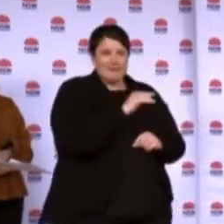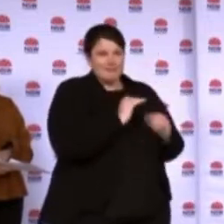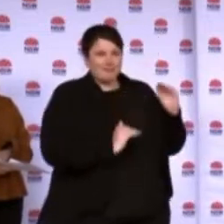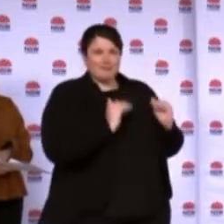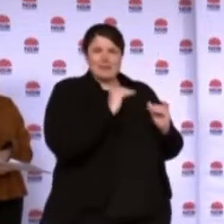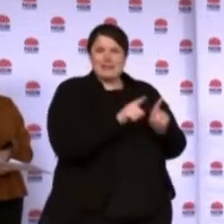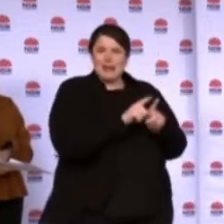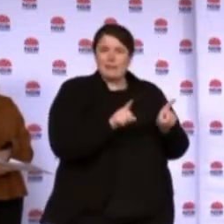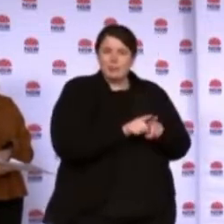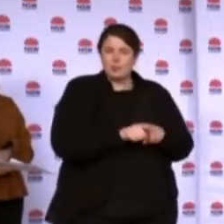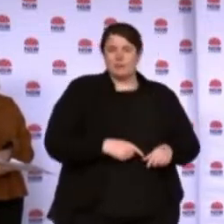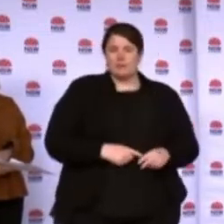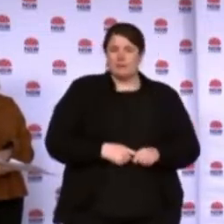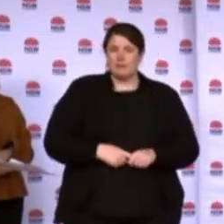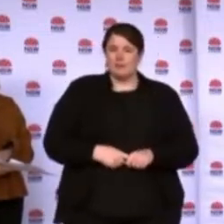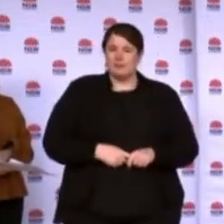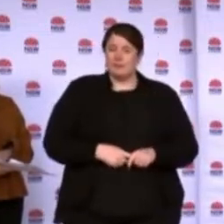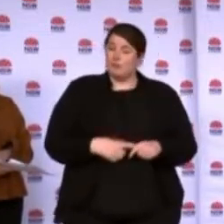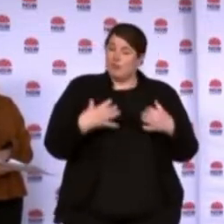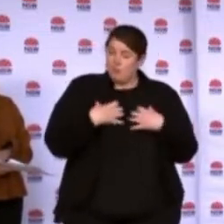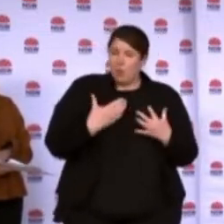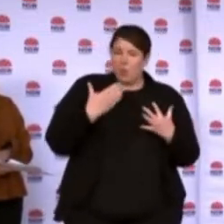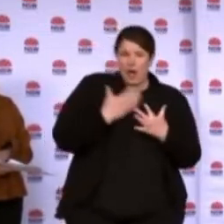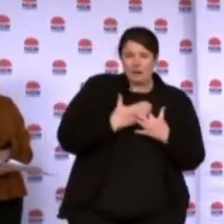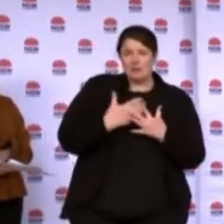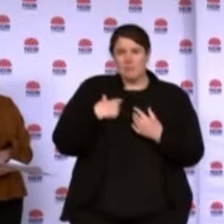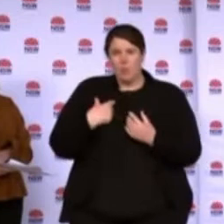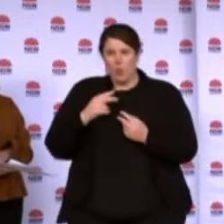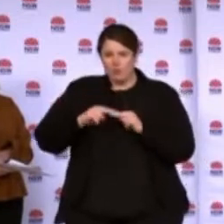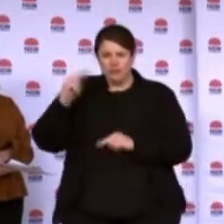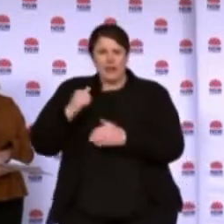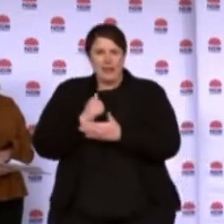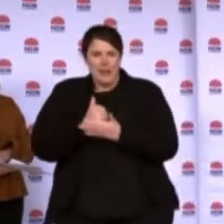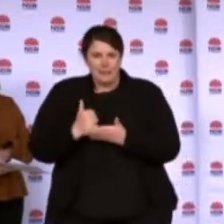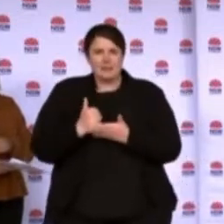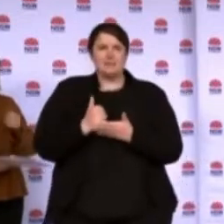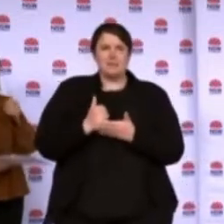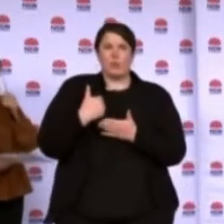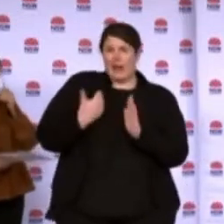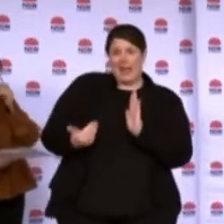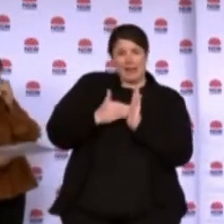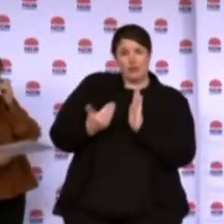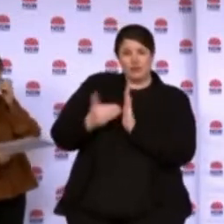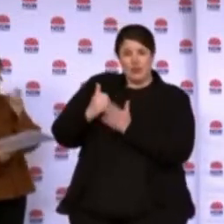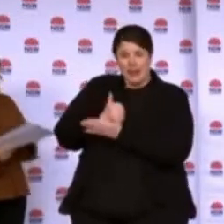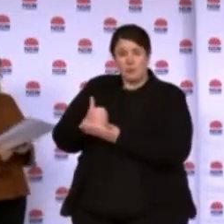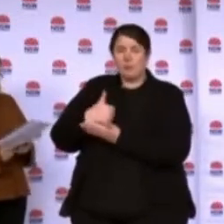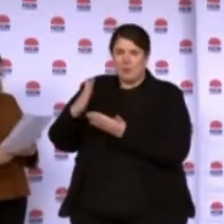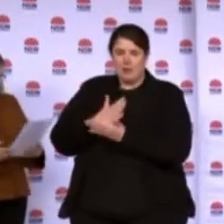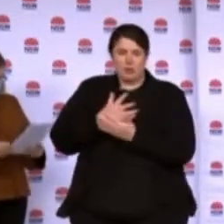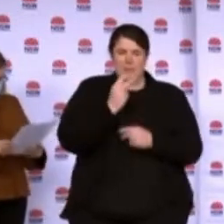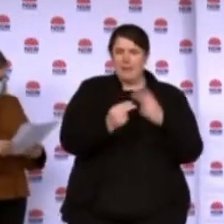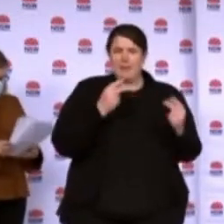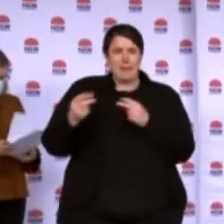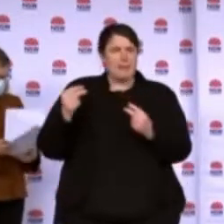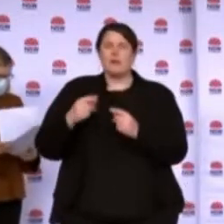we've increased our capacity, we've increased our access, and now all we need are those extra doses, and every time we get those extra doses we'll make sure that they get into arms,